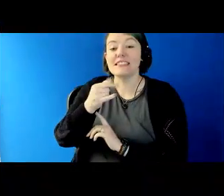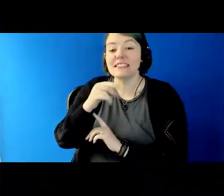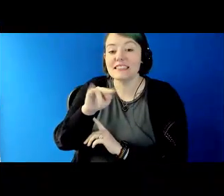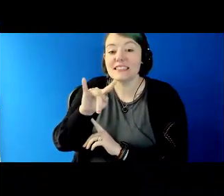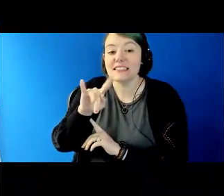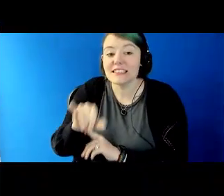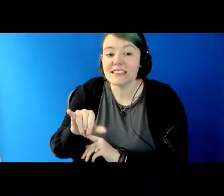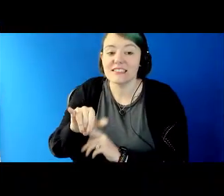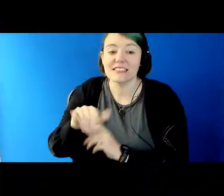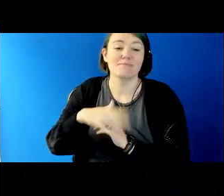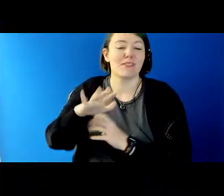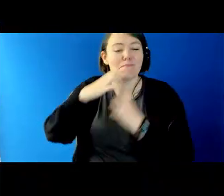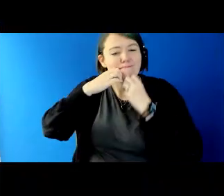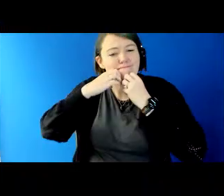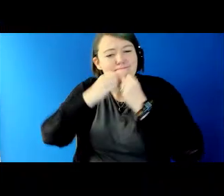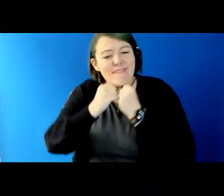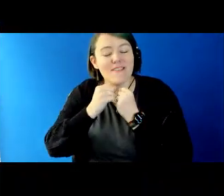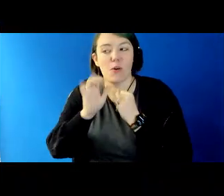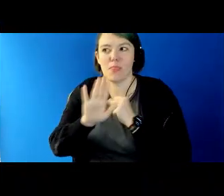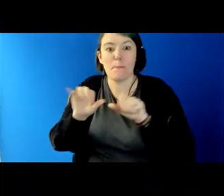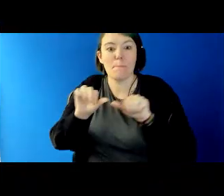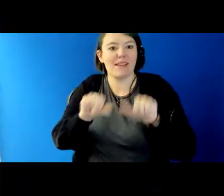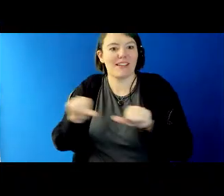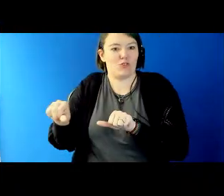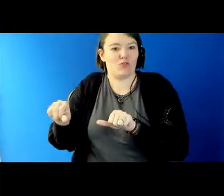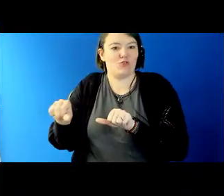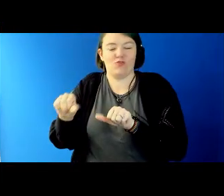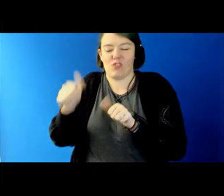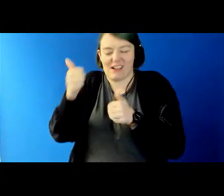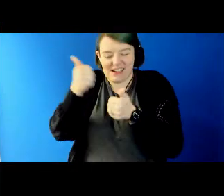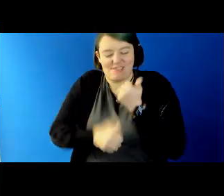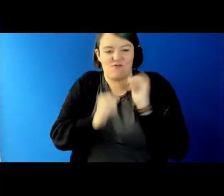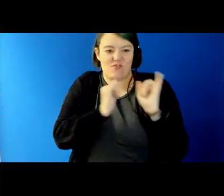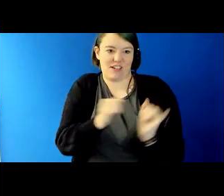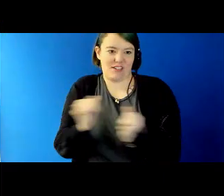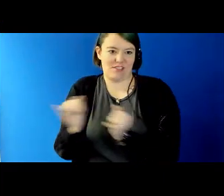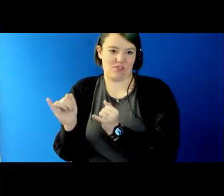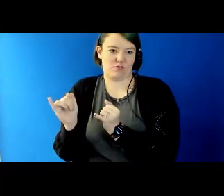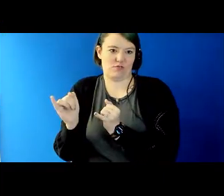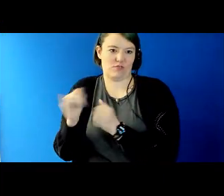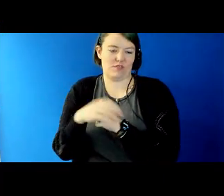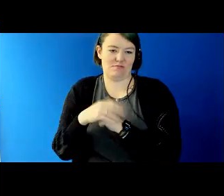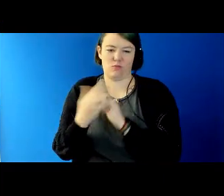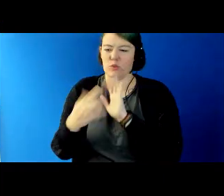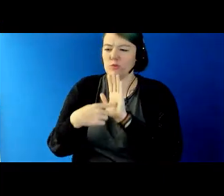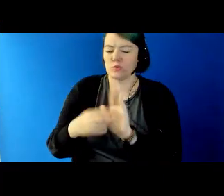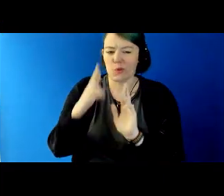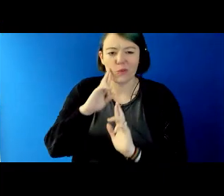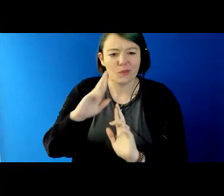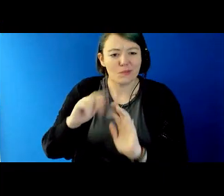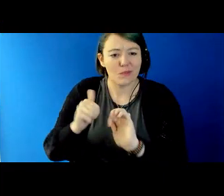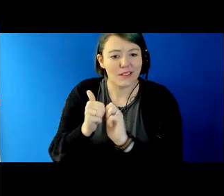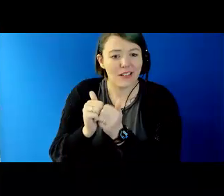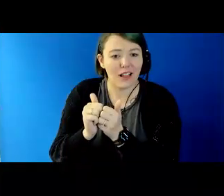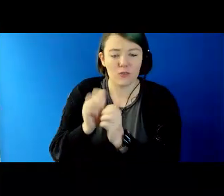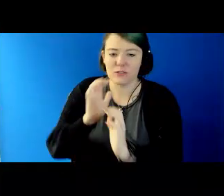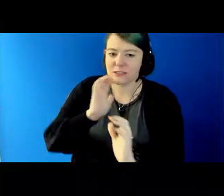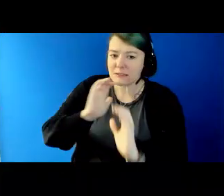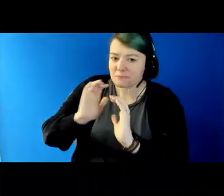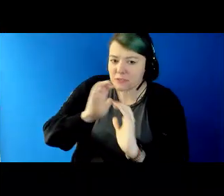individual. Respect is reflected in how we communicate, how we listen, and how we create space for everyone